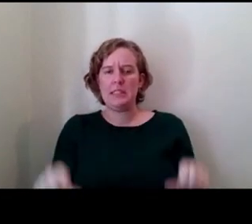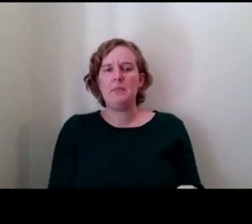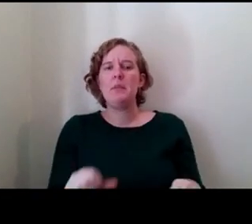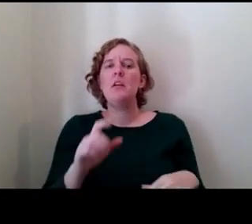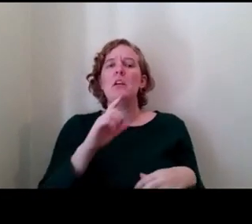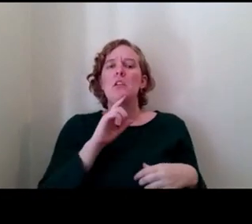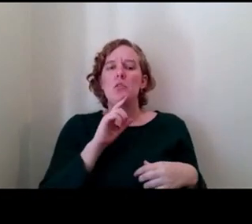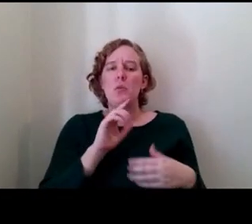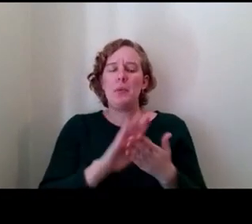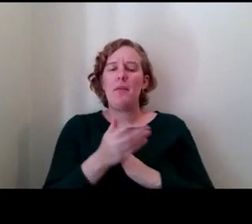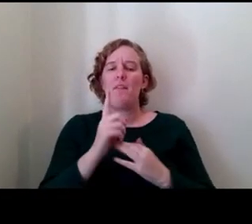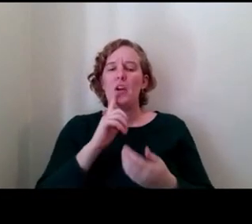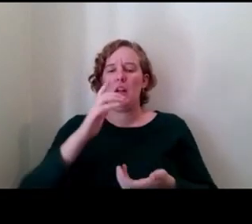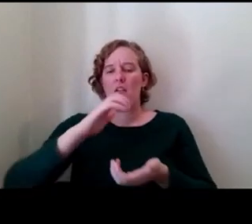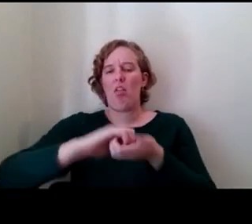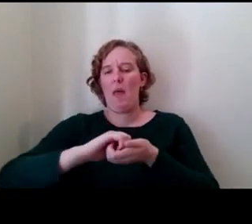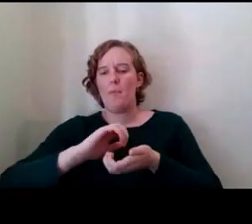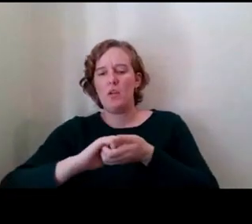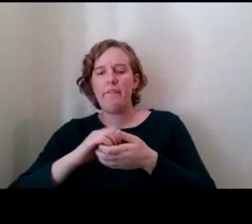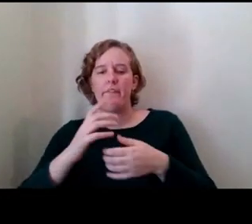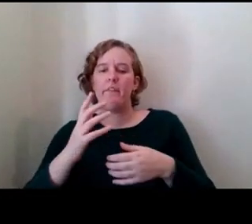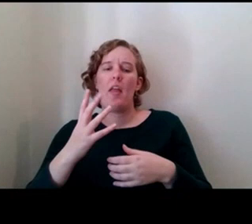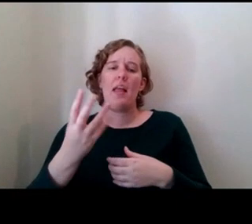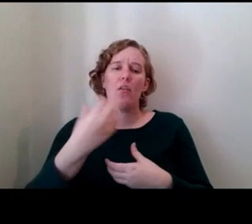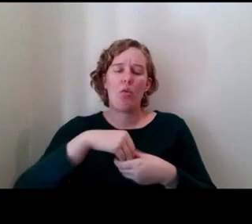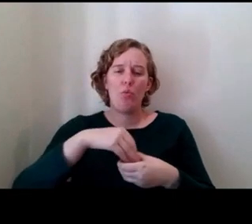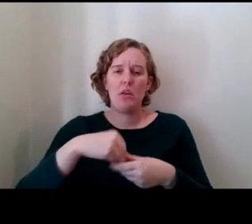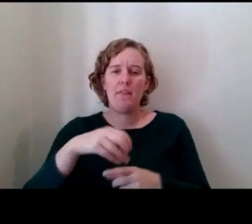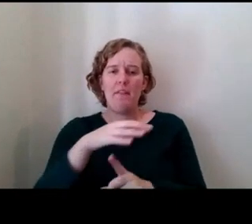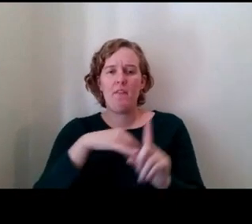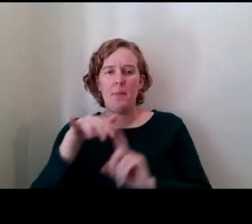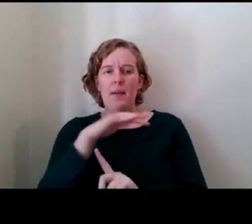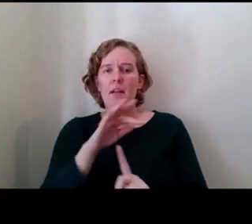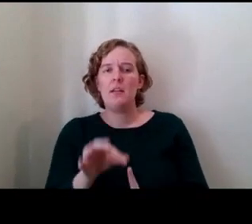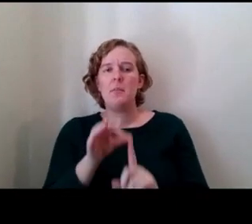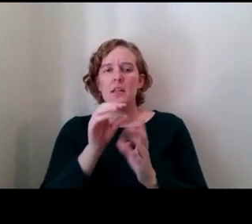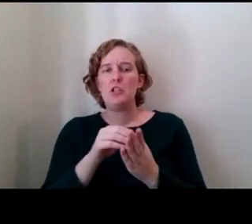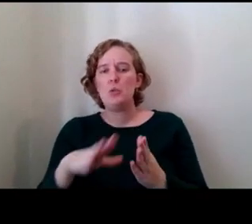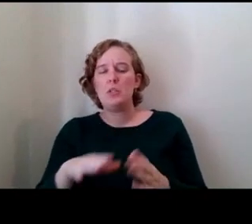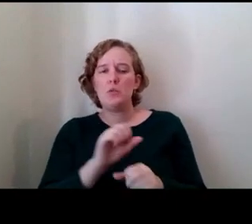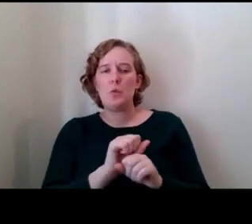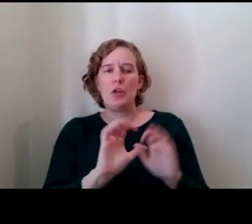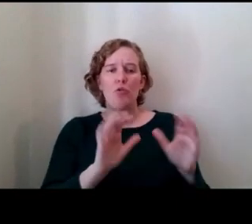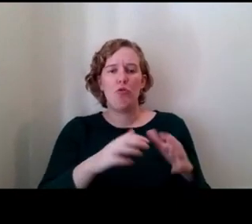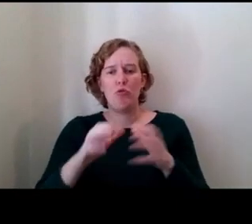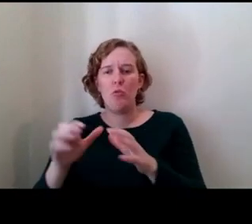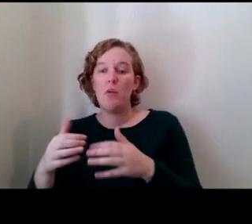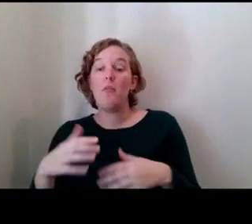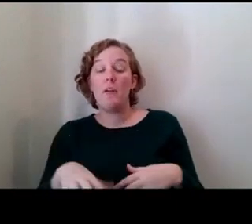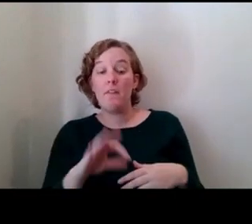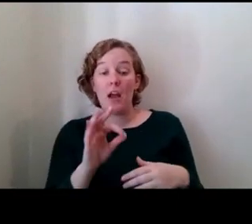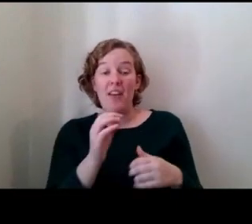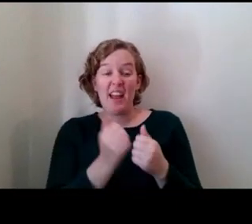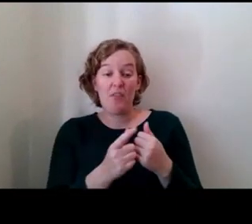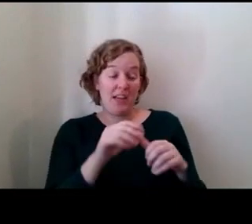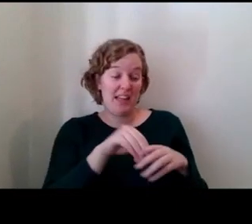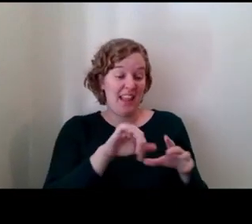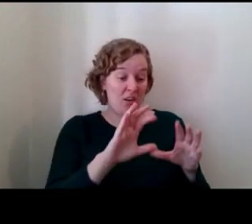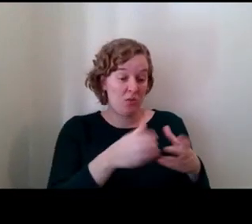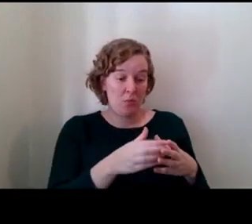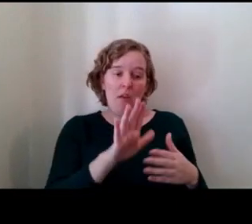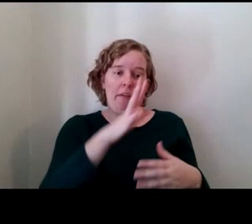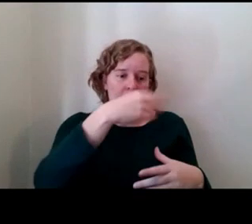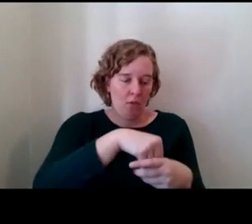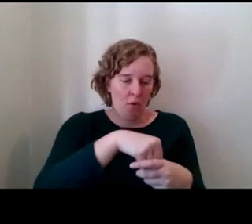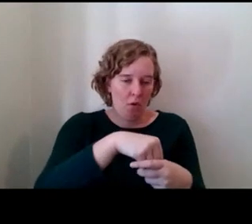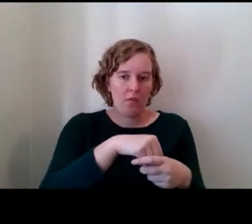collaborative, inclusive environment, especially when students were working in groups. We would find everyone was included, and everyone, although everyone